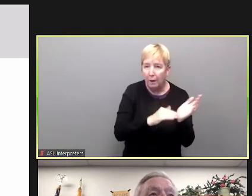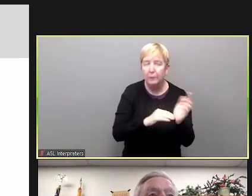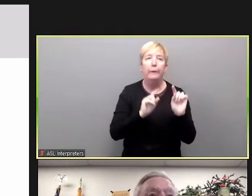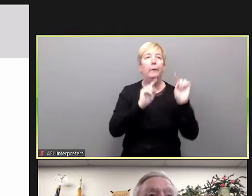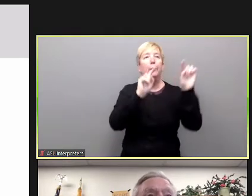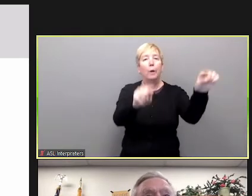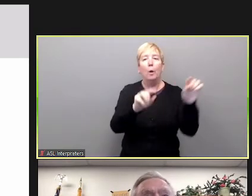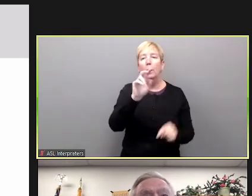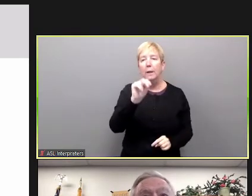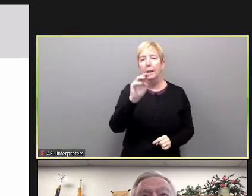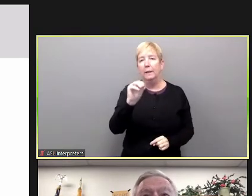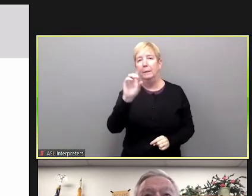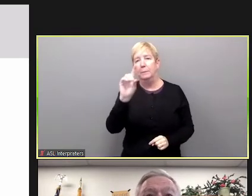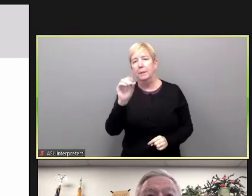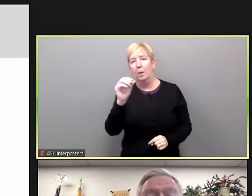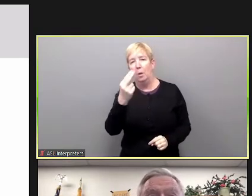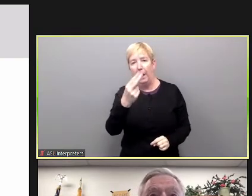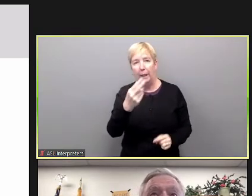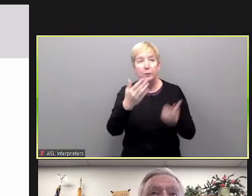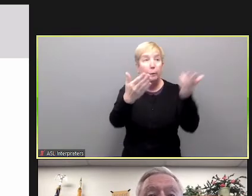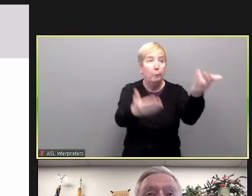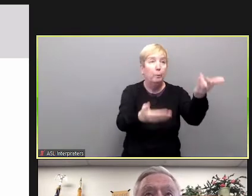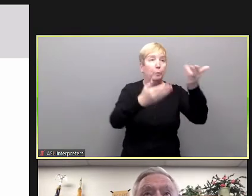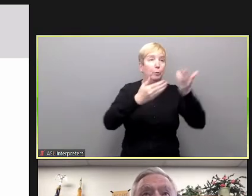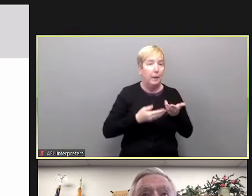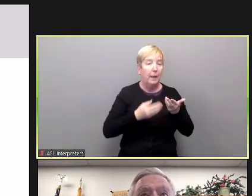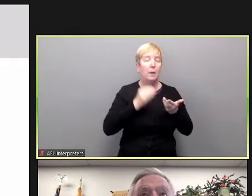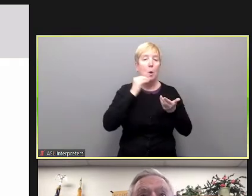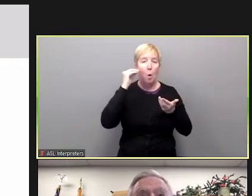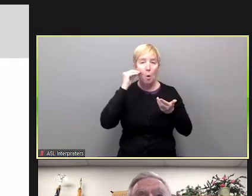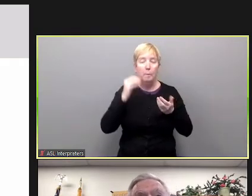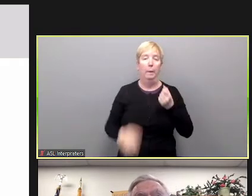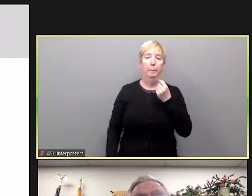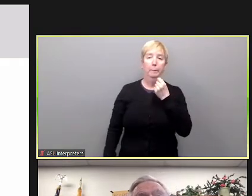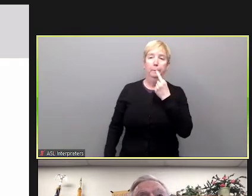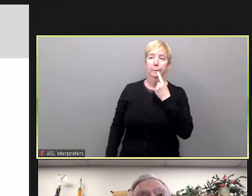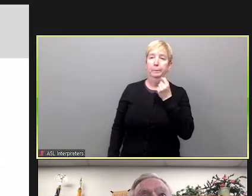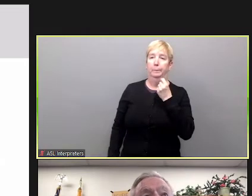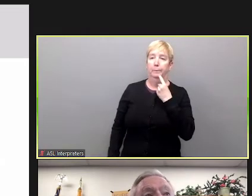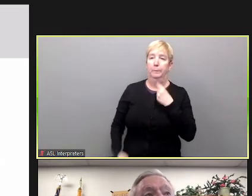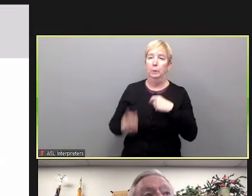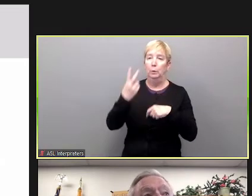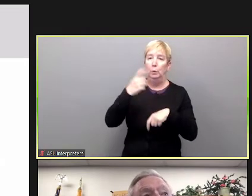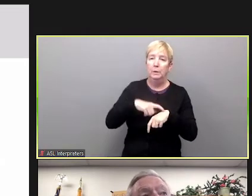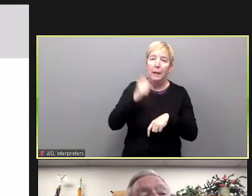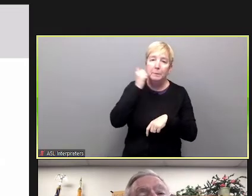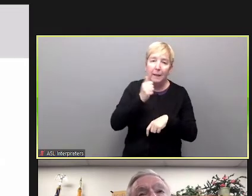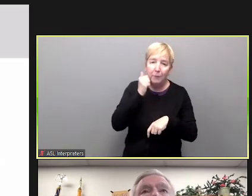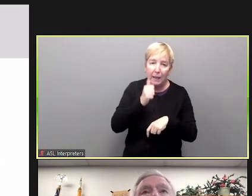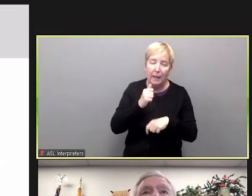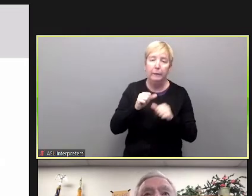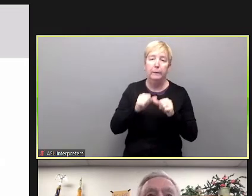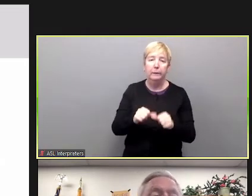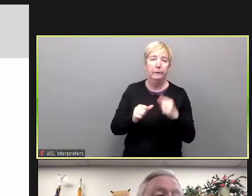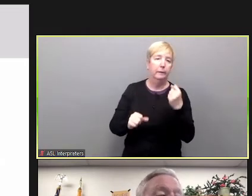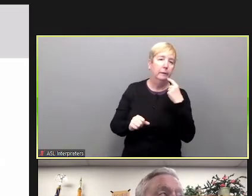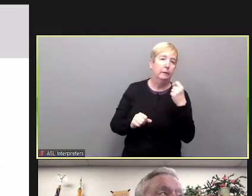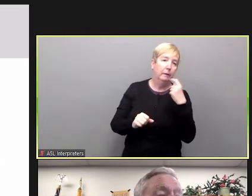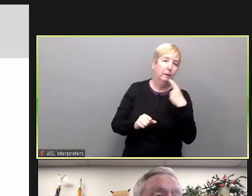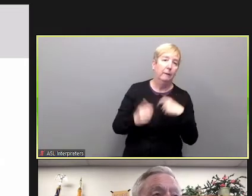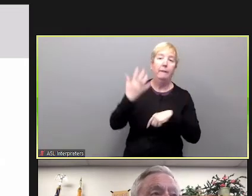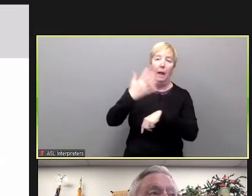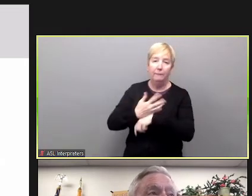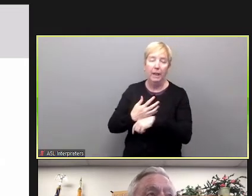these doses. It's one pill twice a day for 5 days or 10 pills. And so I am hoping that